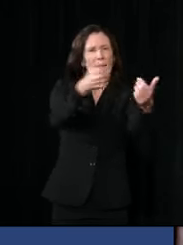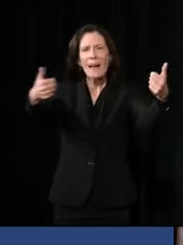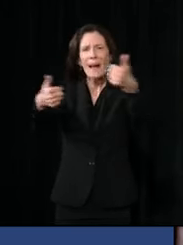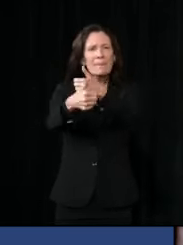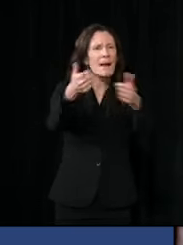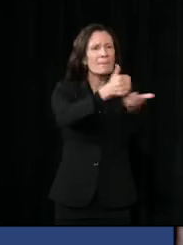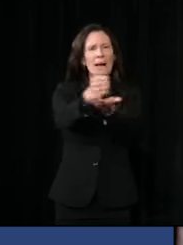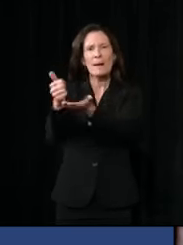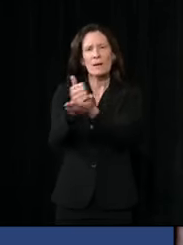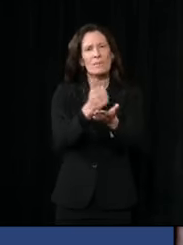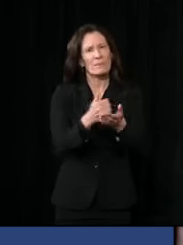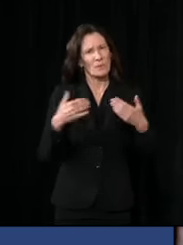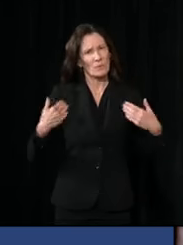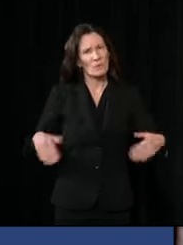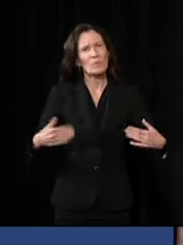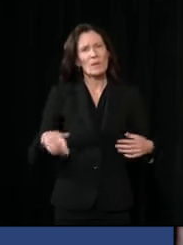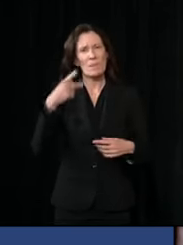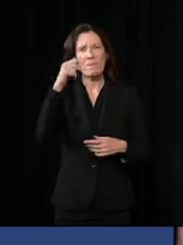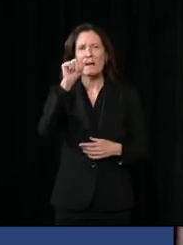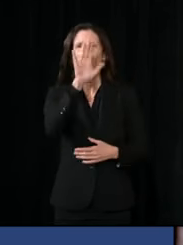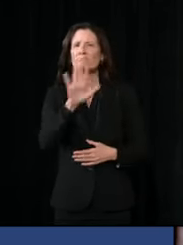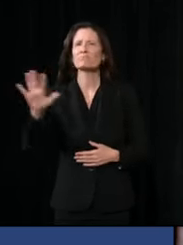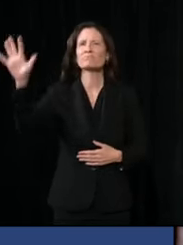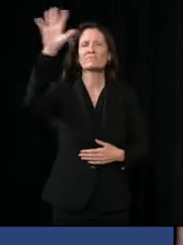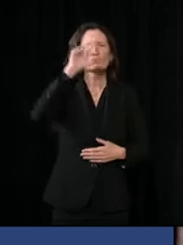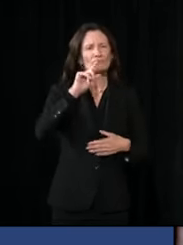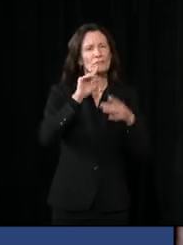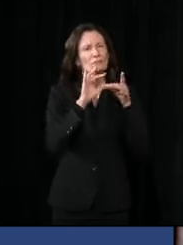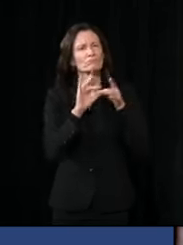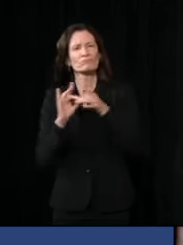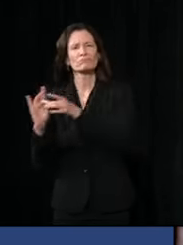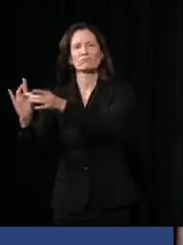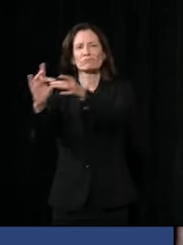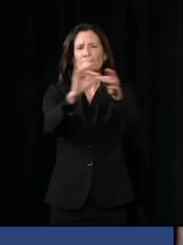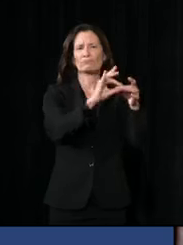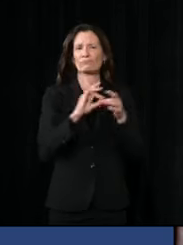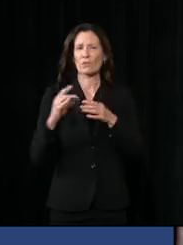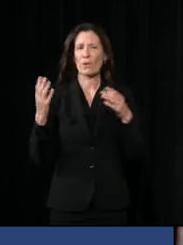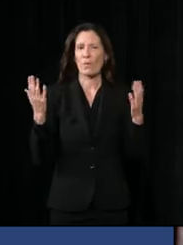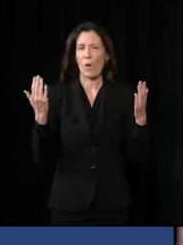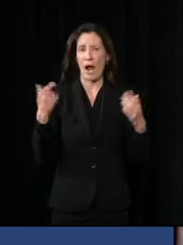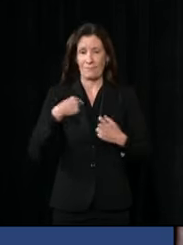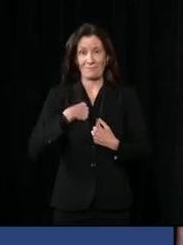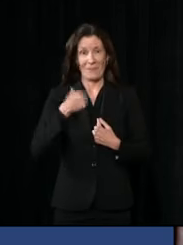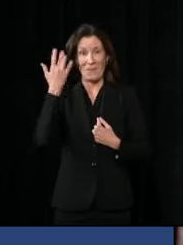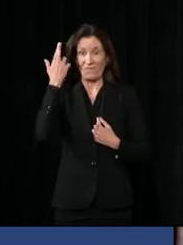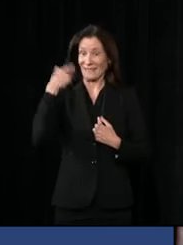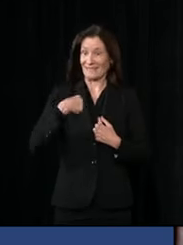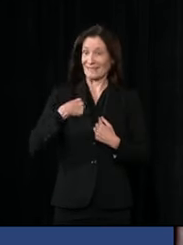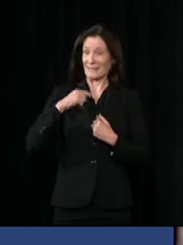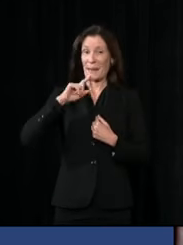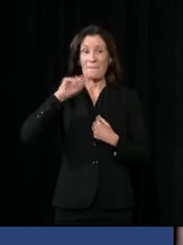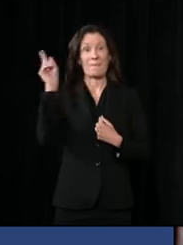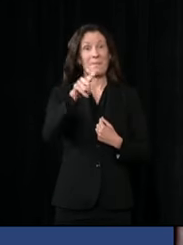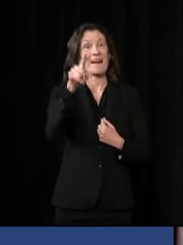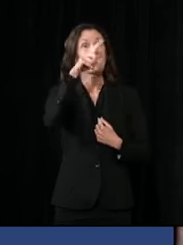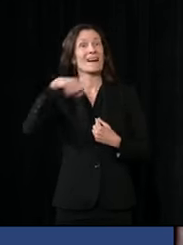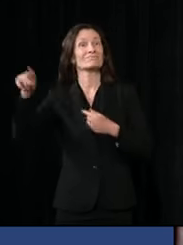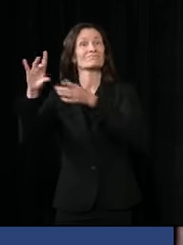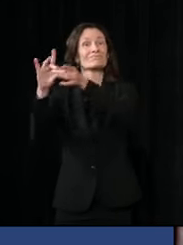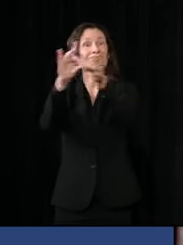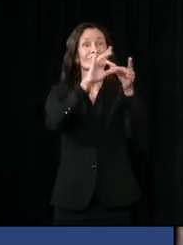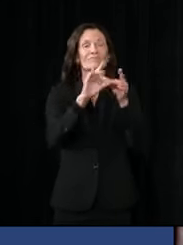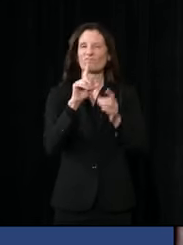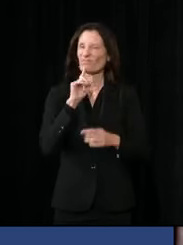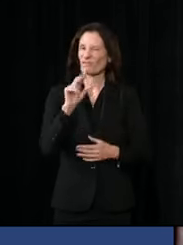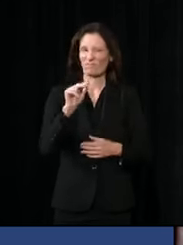order, but because we care deeply for each other. Now I'm asking again for you to believe